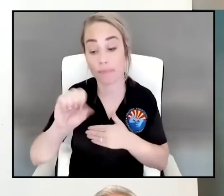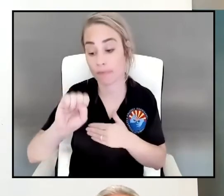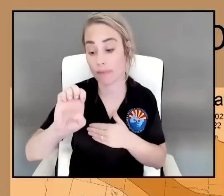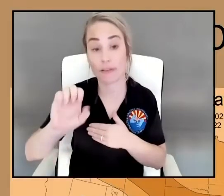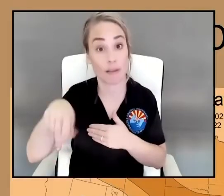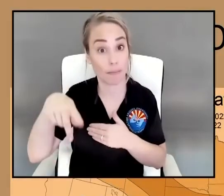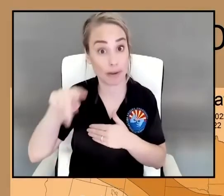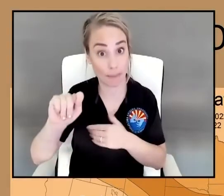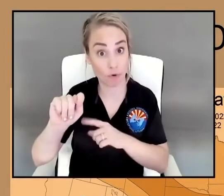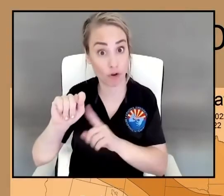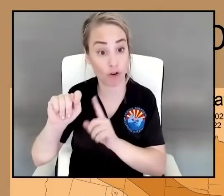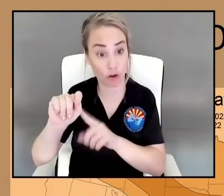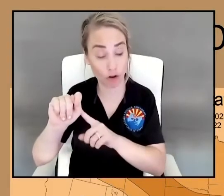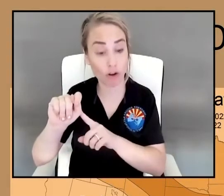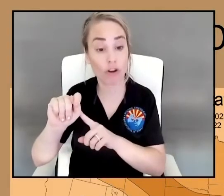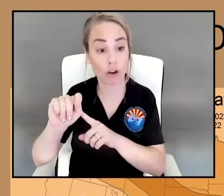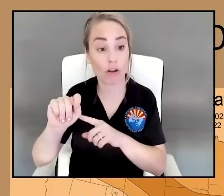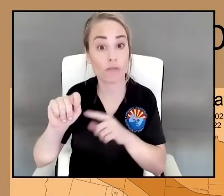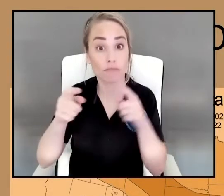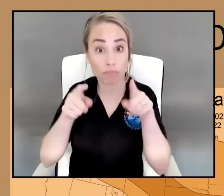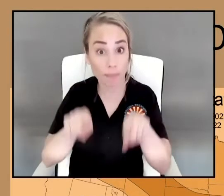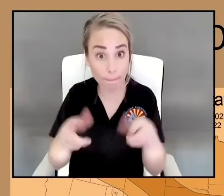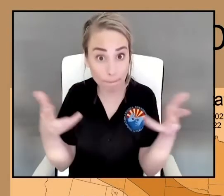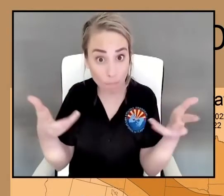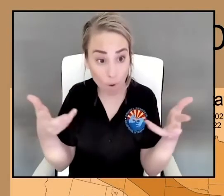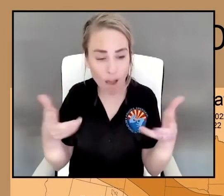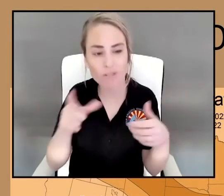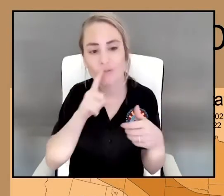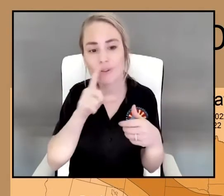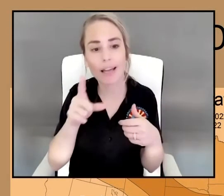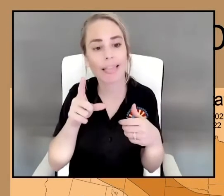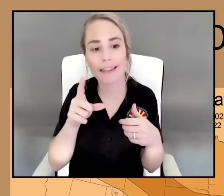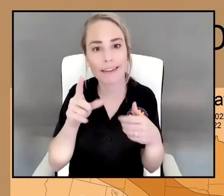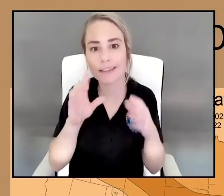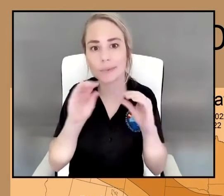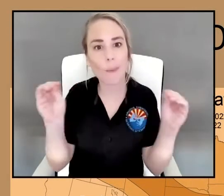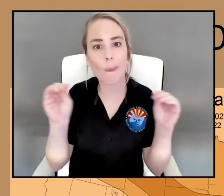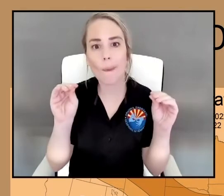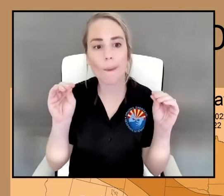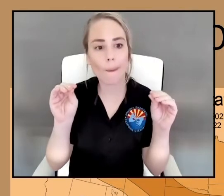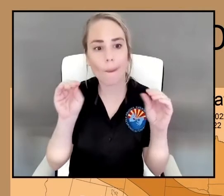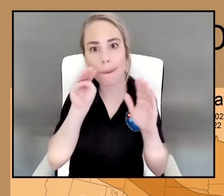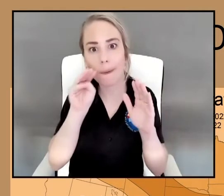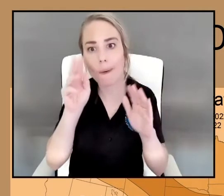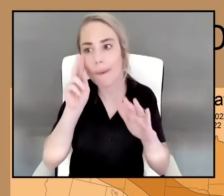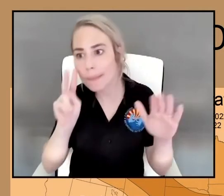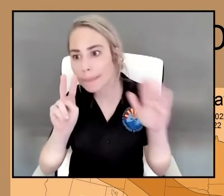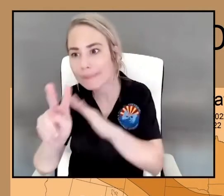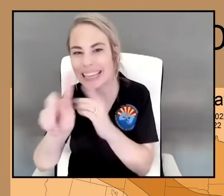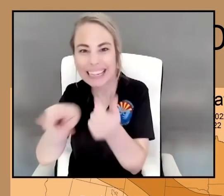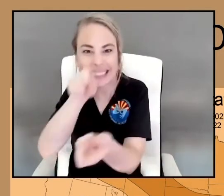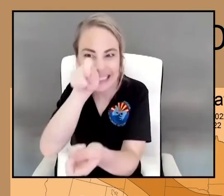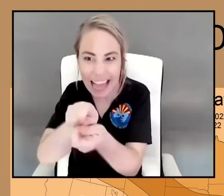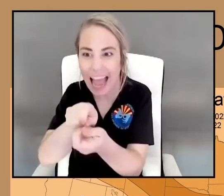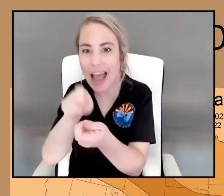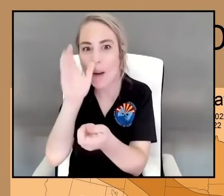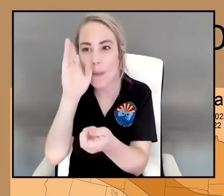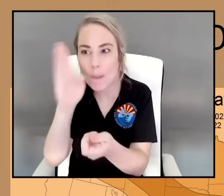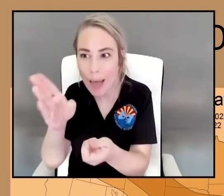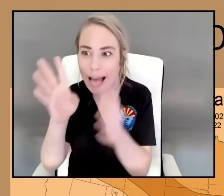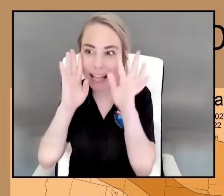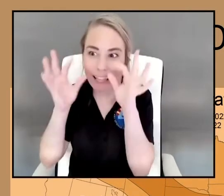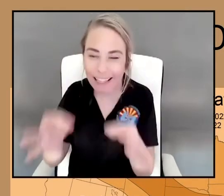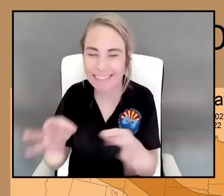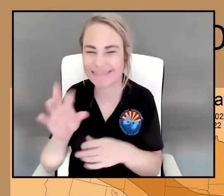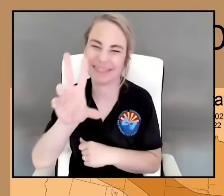September, pretty much what happens, we don't really have any computer models that'll show us exactly what the pattern is going to look like, but I can tell you this,